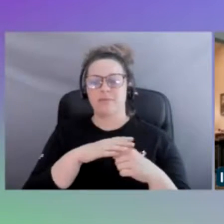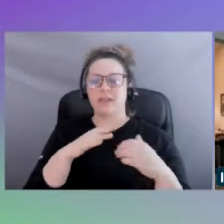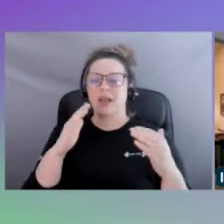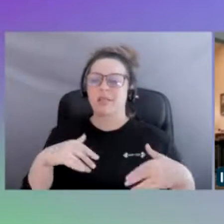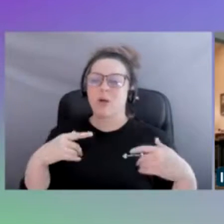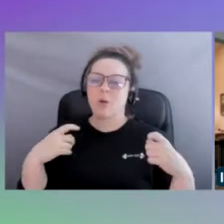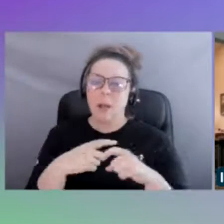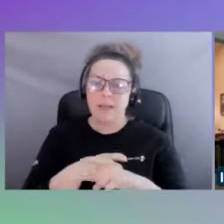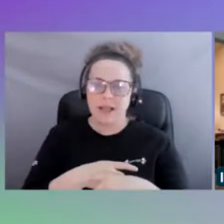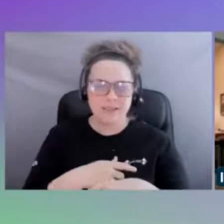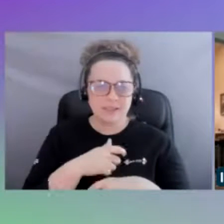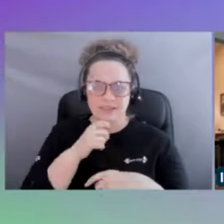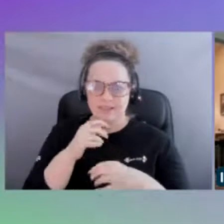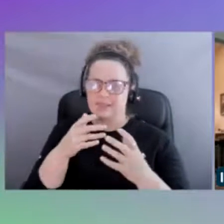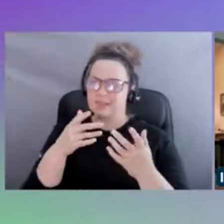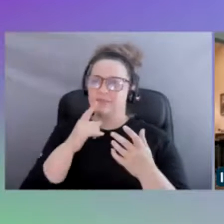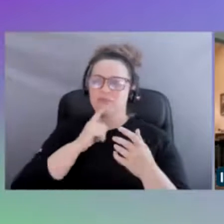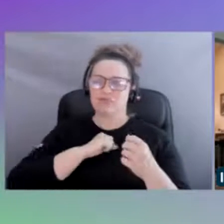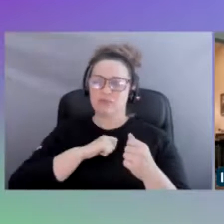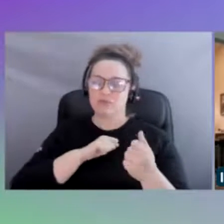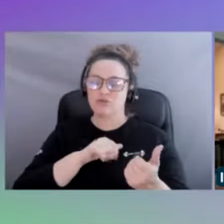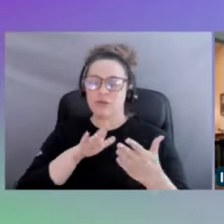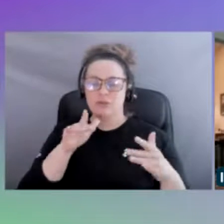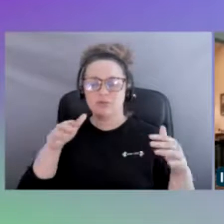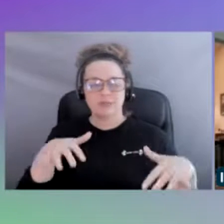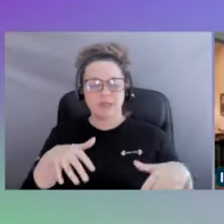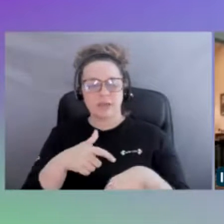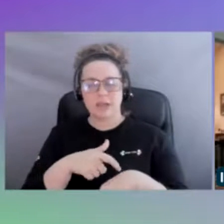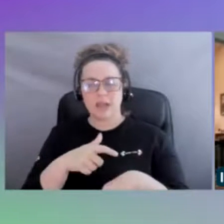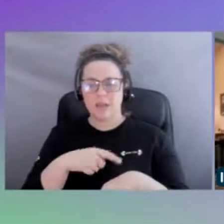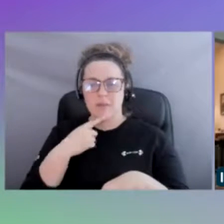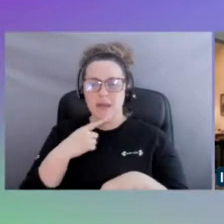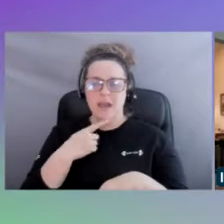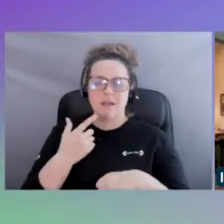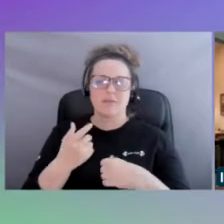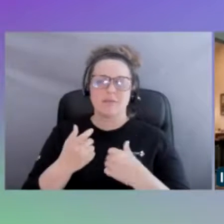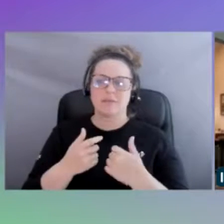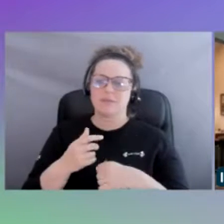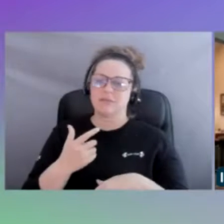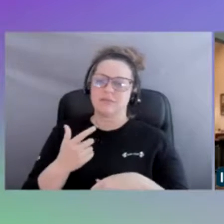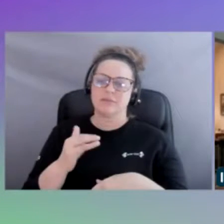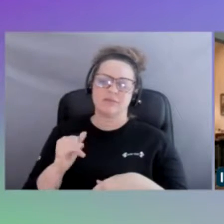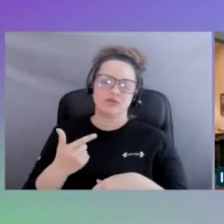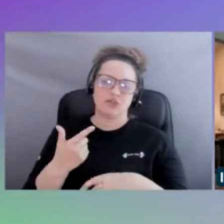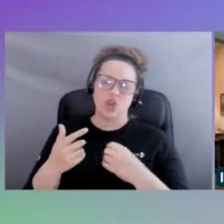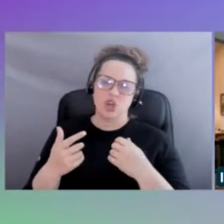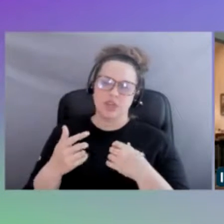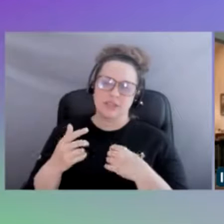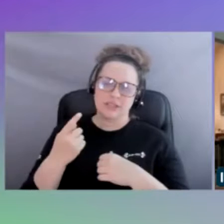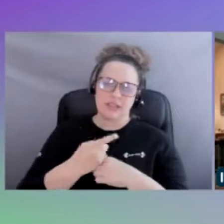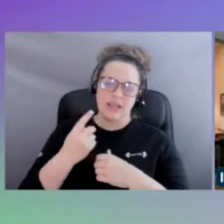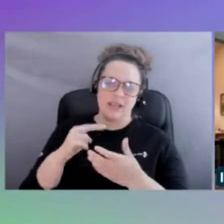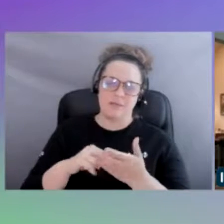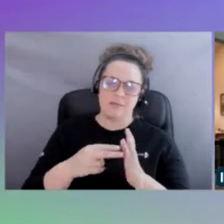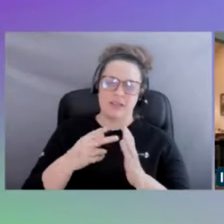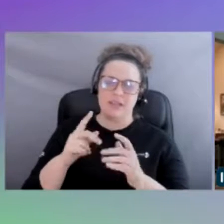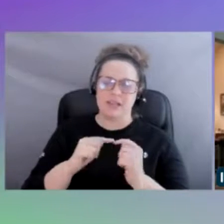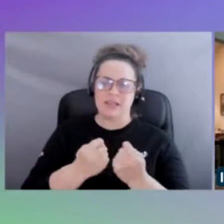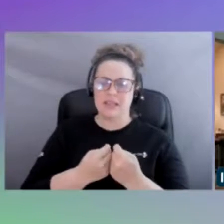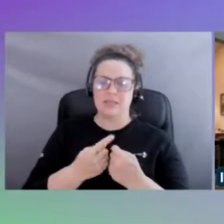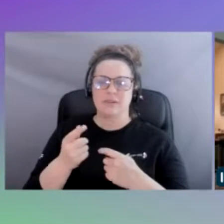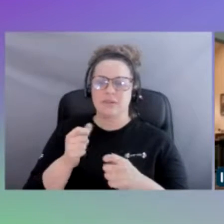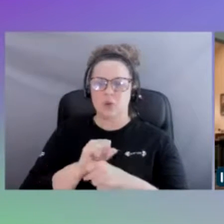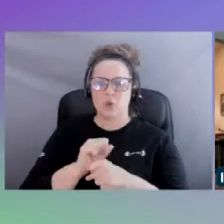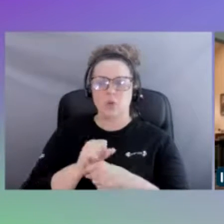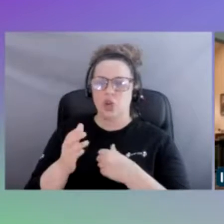the team could address in their downtime when they've maybe got a jog day? For those that don't work in tech, a jog day is a day where teams get to